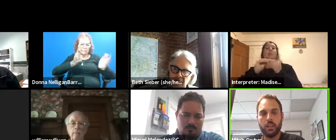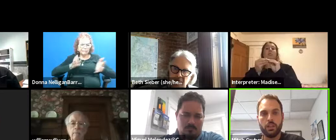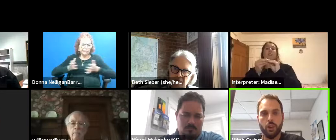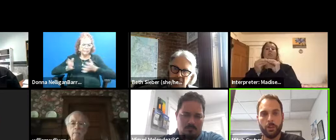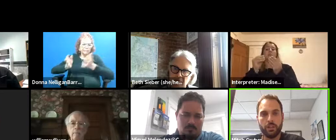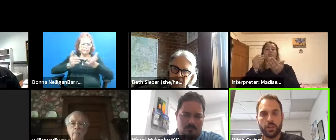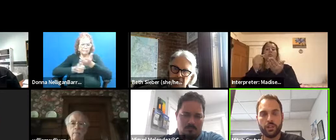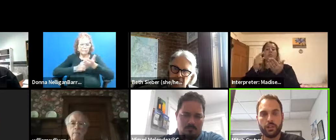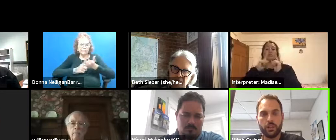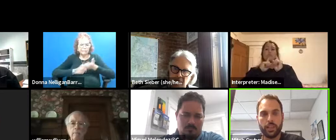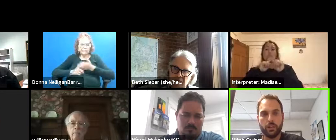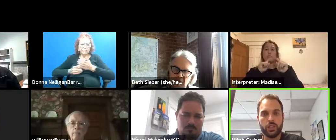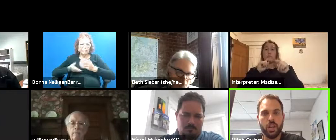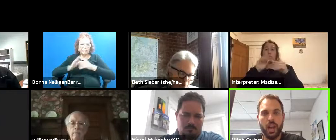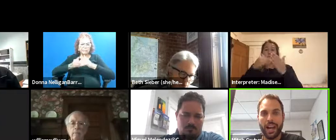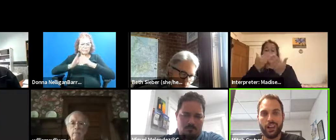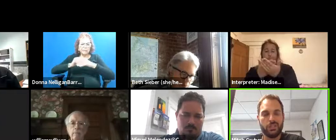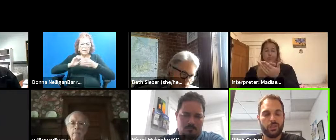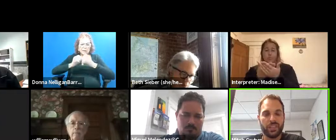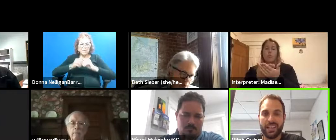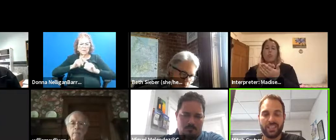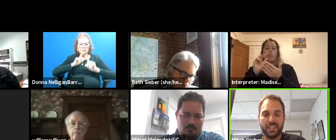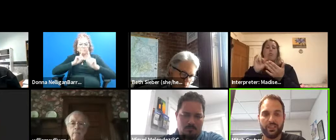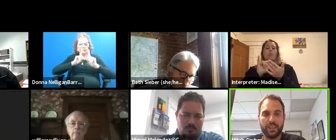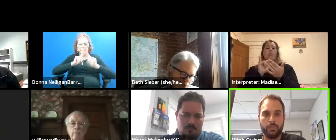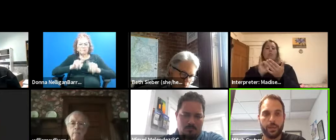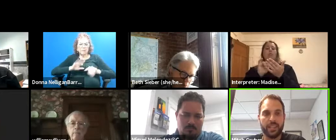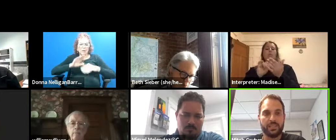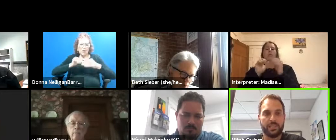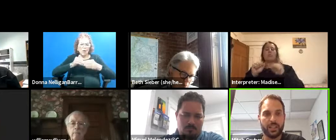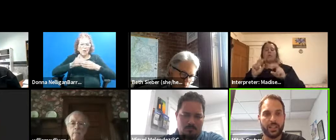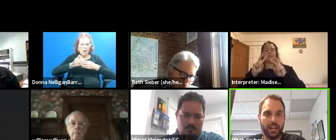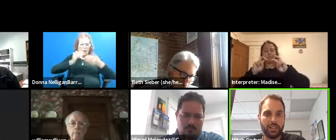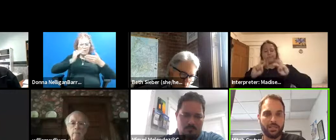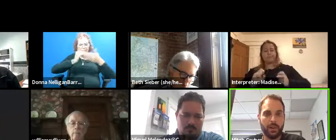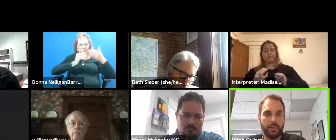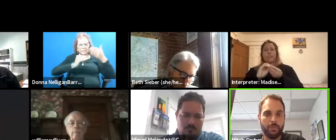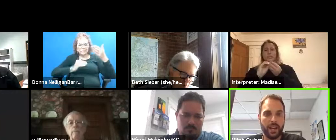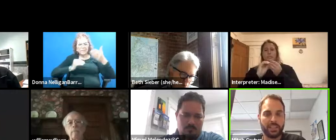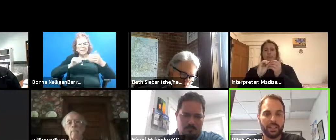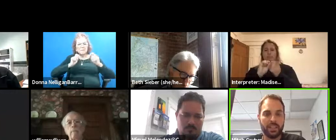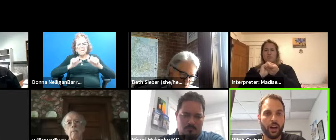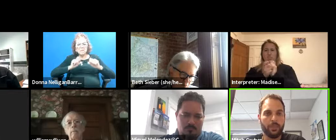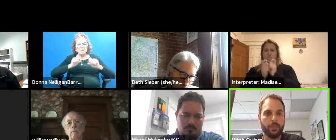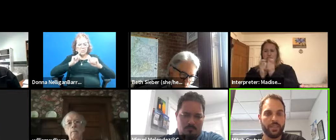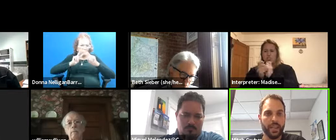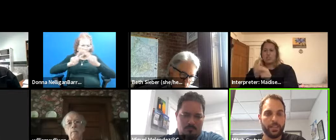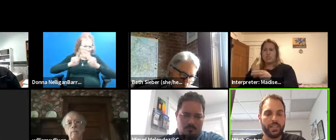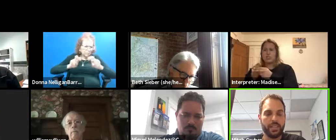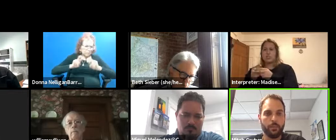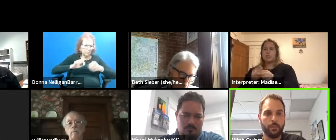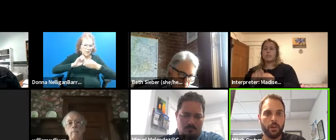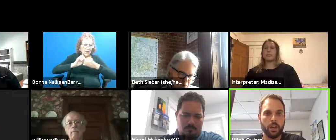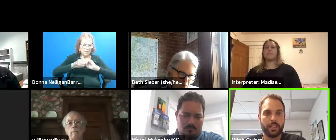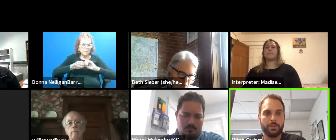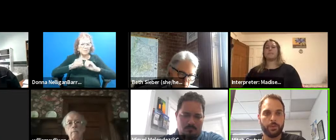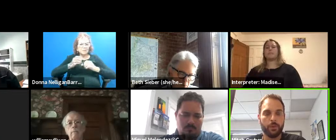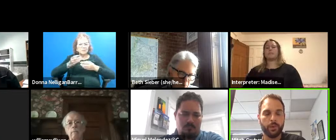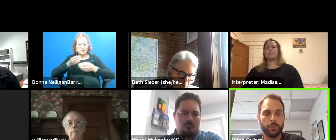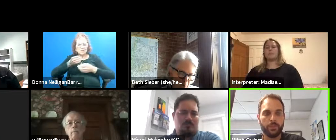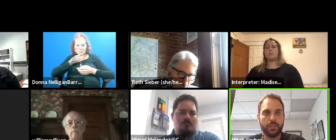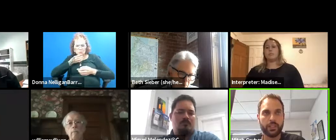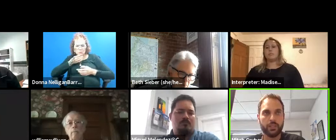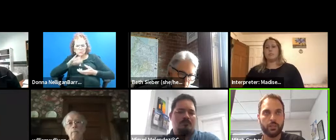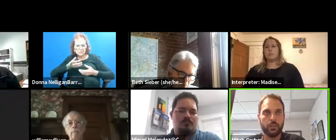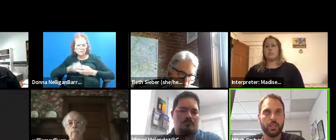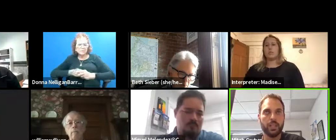like nomenclature and language. I'd also just ask, even that piece, and it's too bad that Mike's not on the call, but even that piece that Councilmember